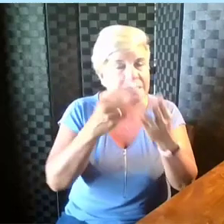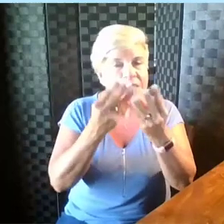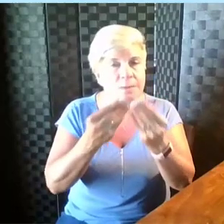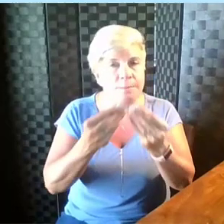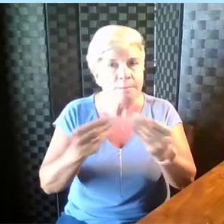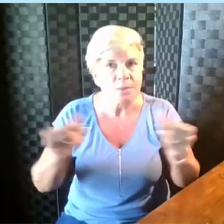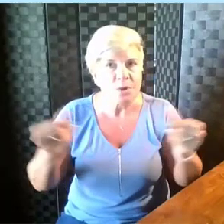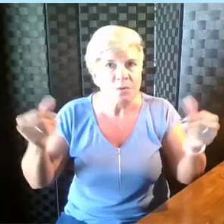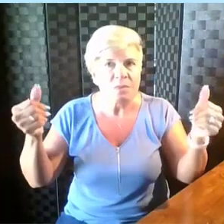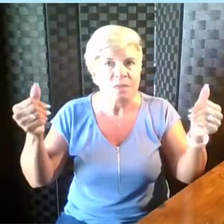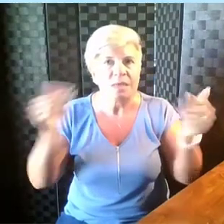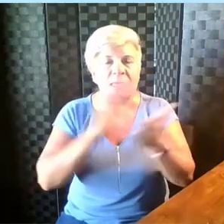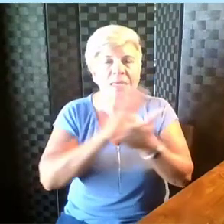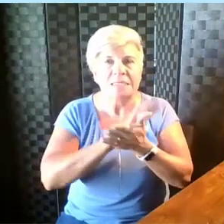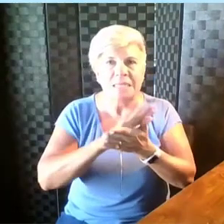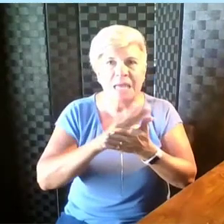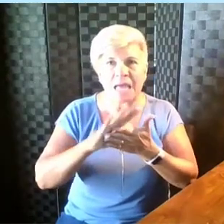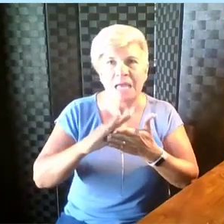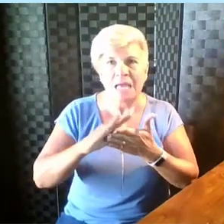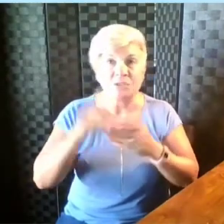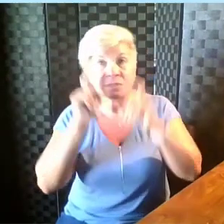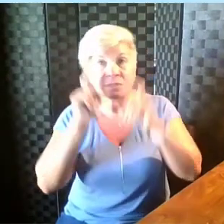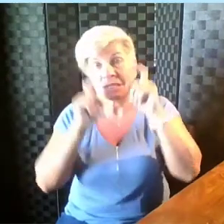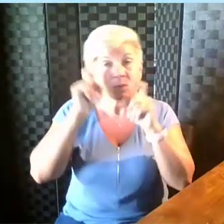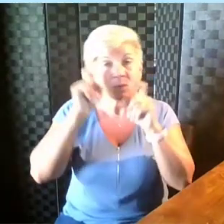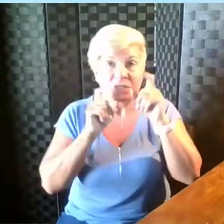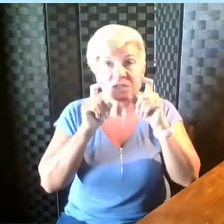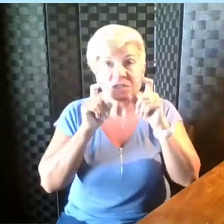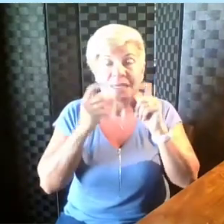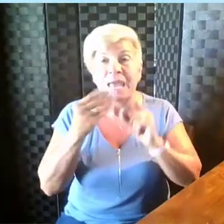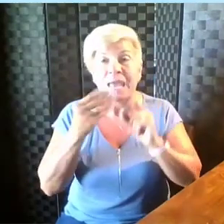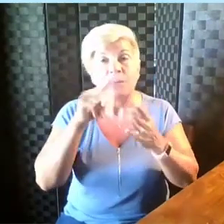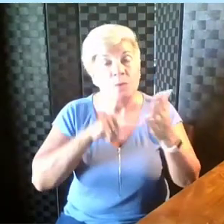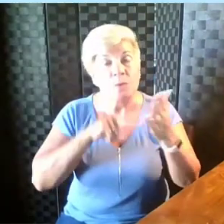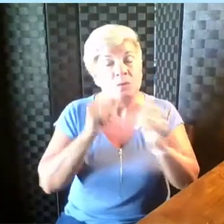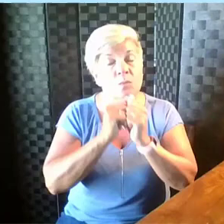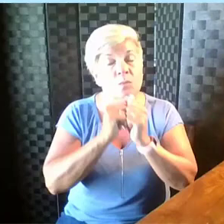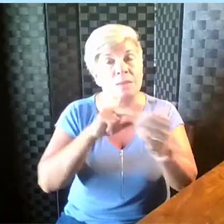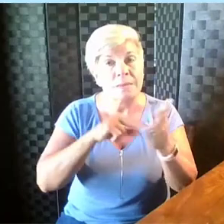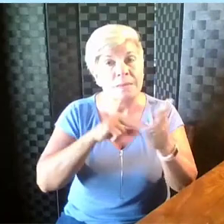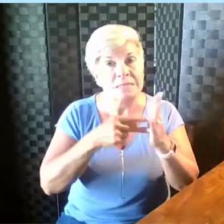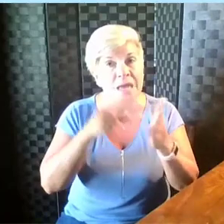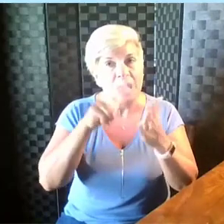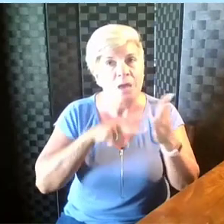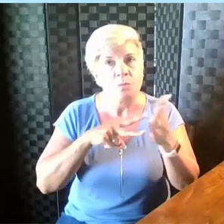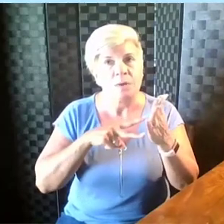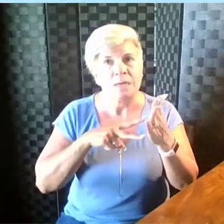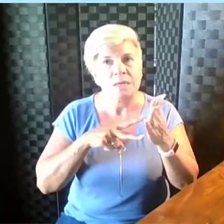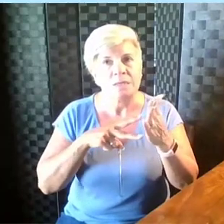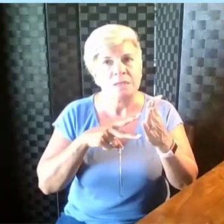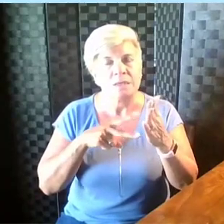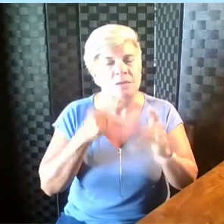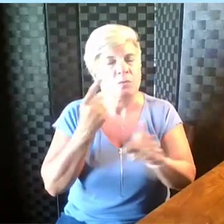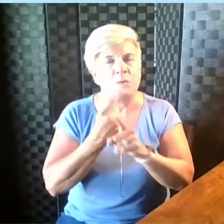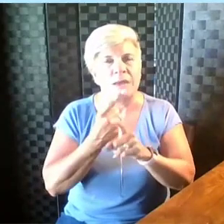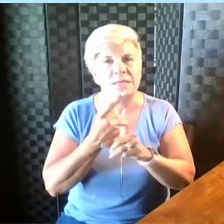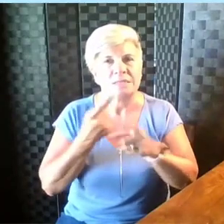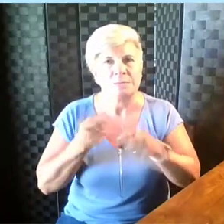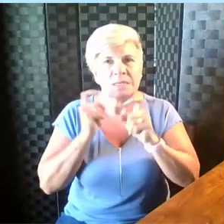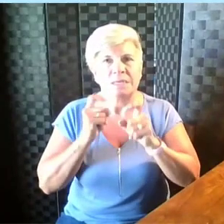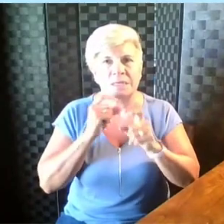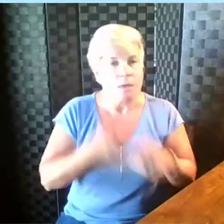expression, we want to read with meaning, and we want to read at just the right speed. Not too fast and not too